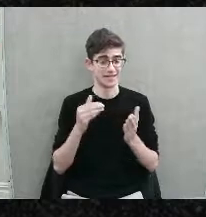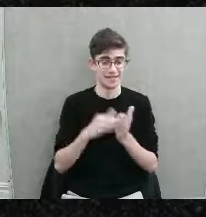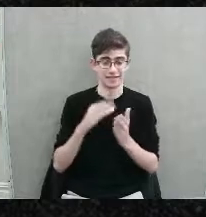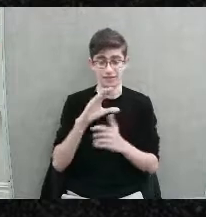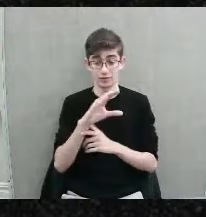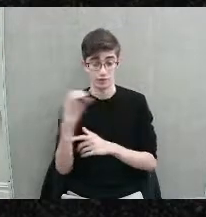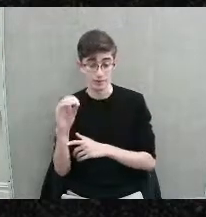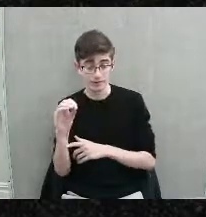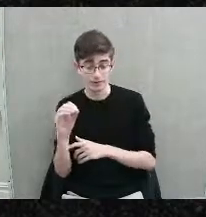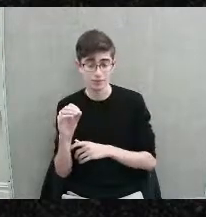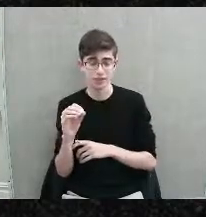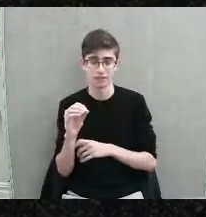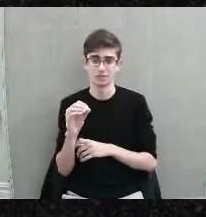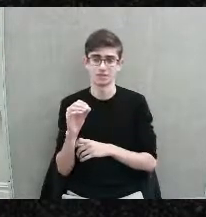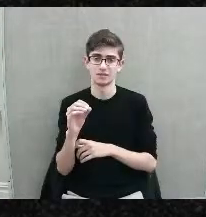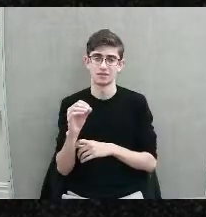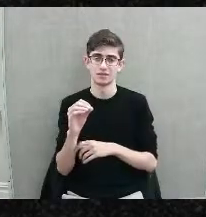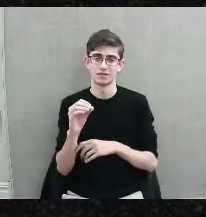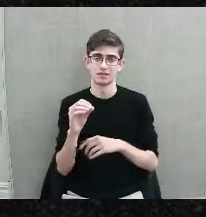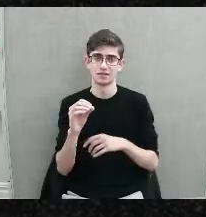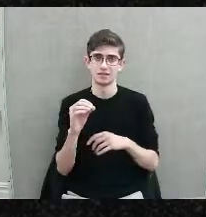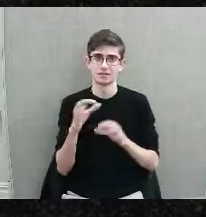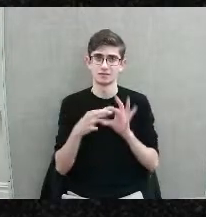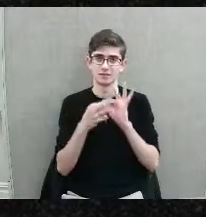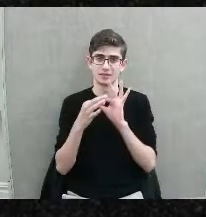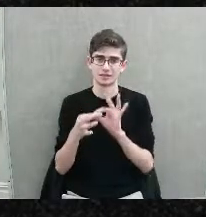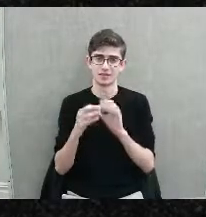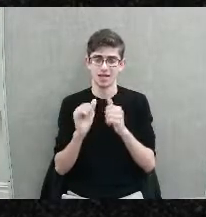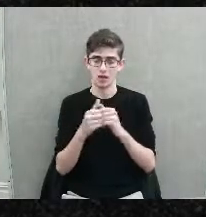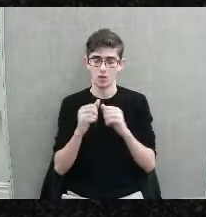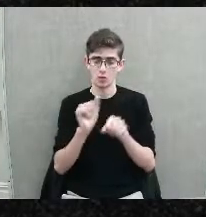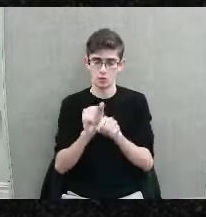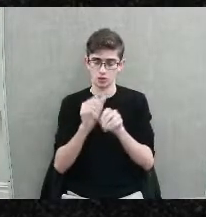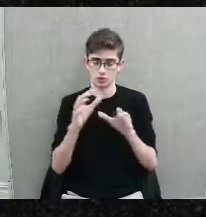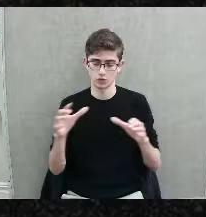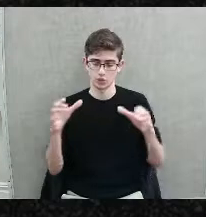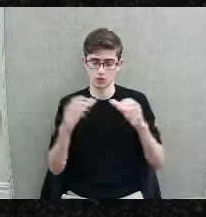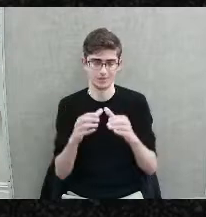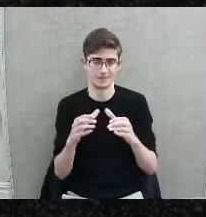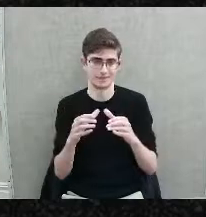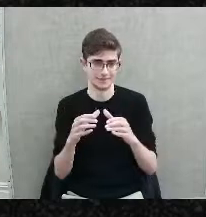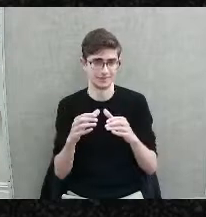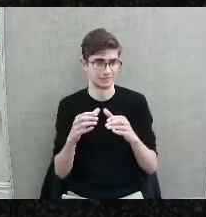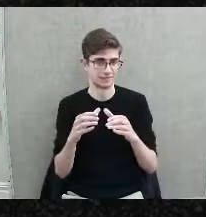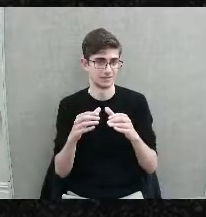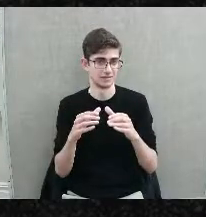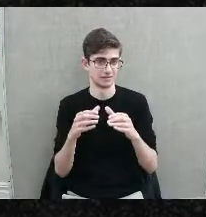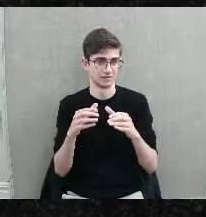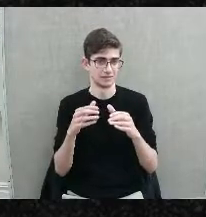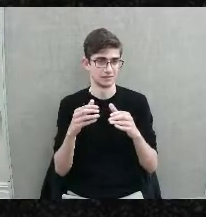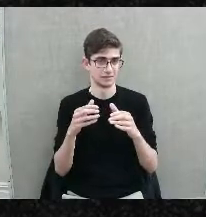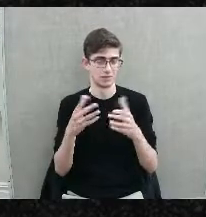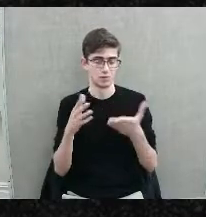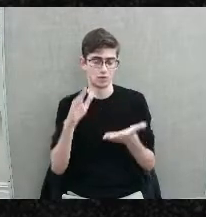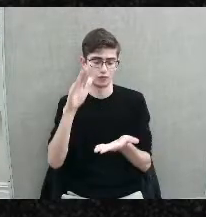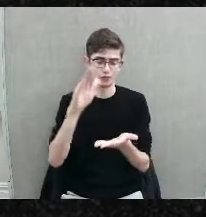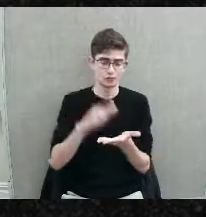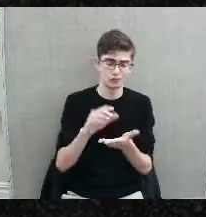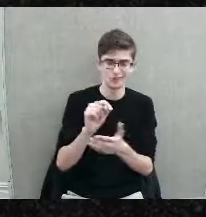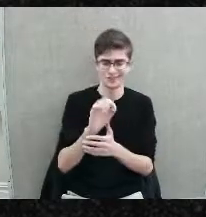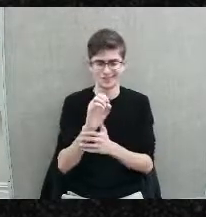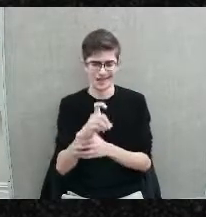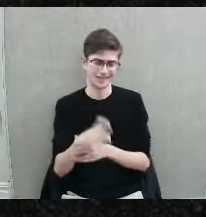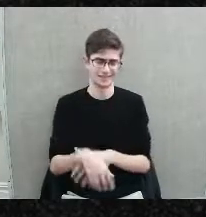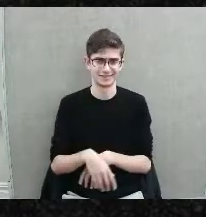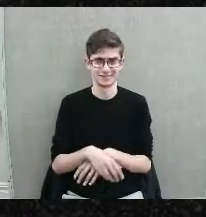anti-corporations in terms of organization of workers. That they want to reduce taxes. It's